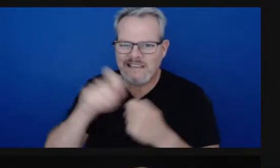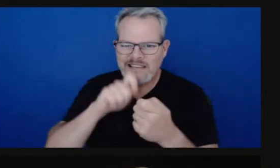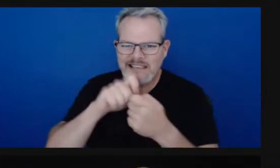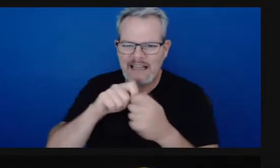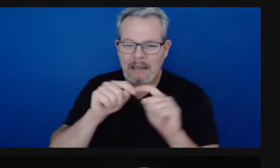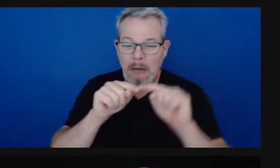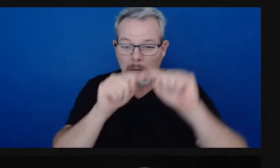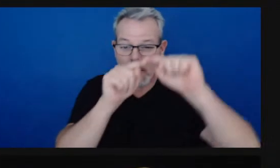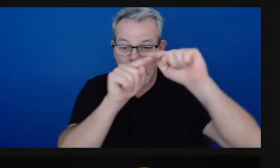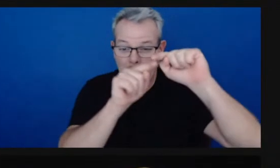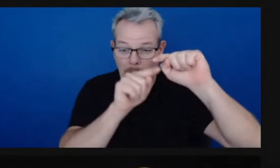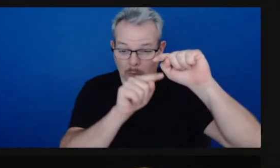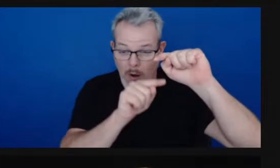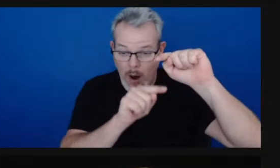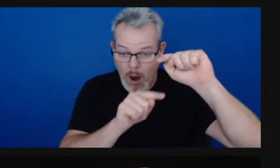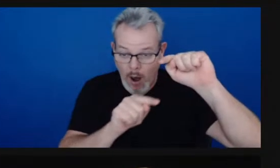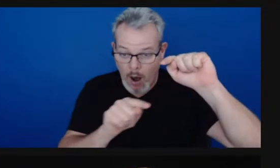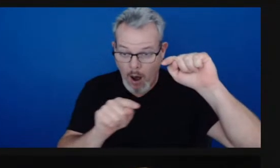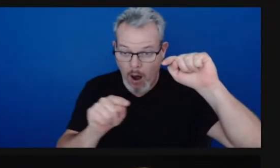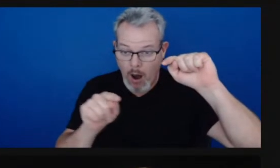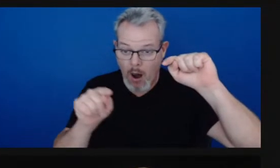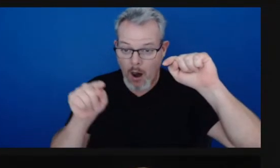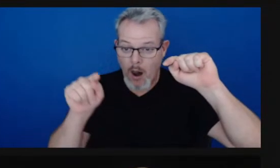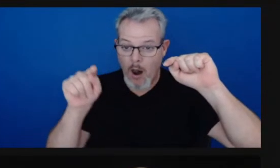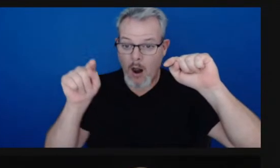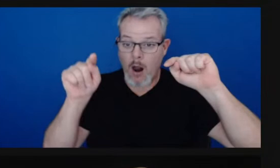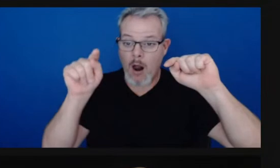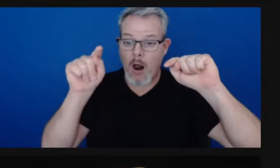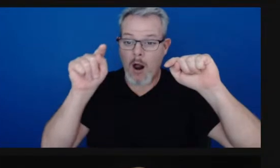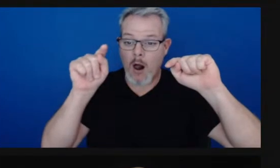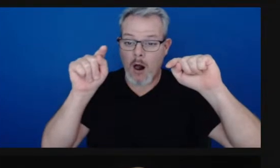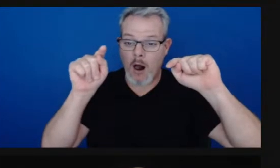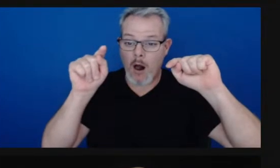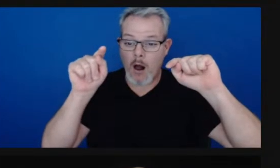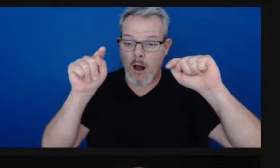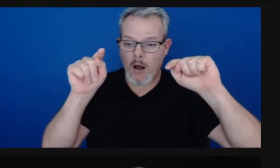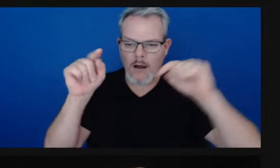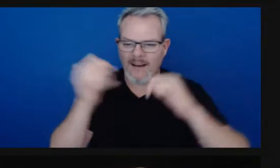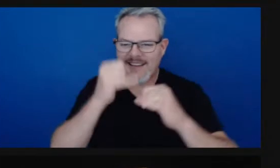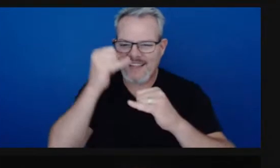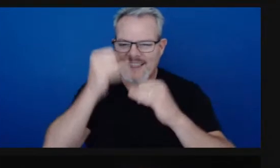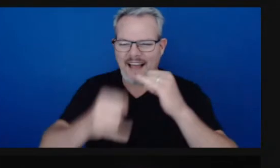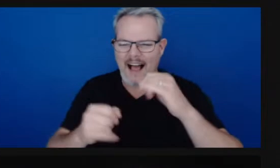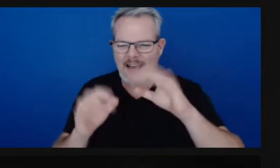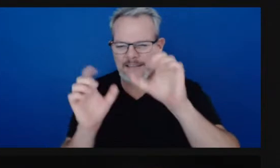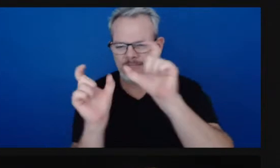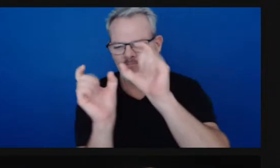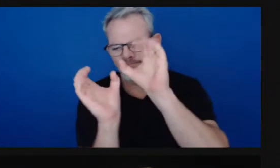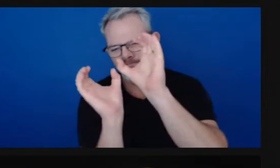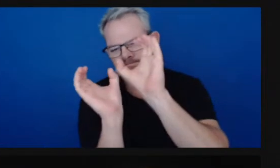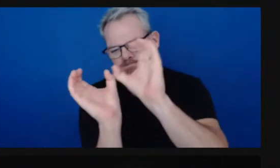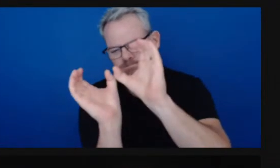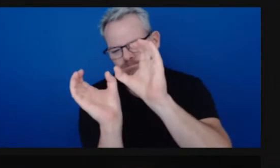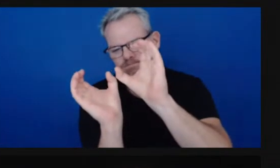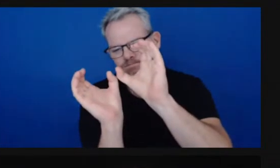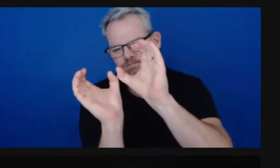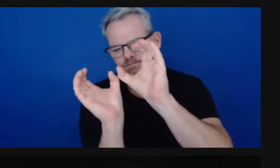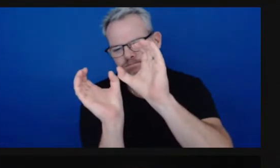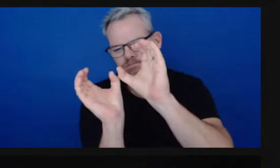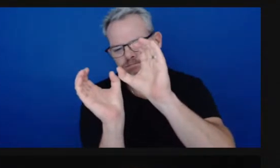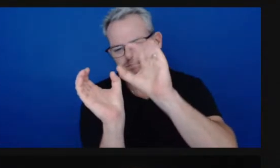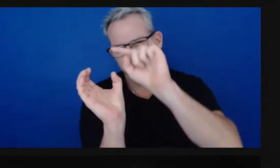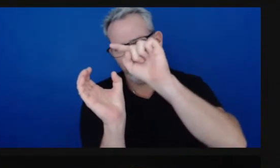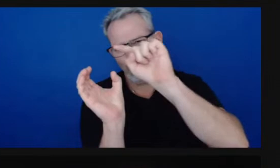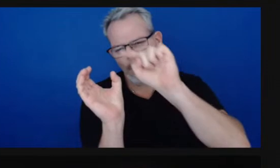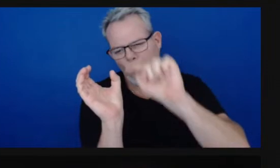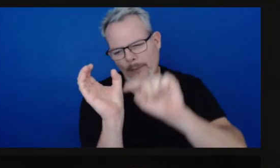This one comes all the way down to here. There's a last yellow line like right here. It's coming all the way around like this a